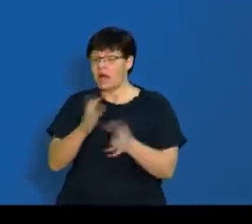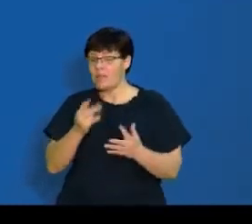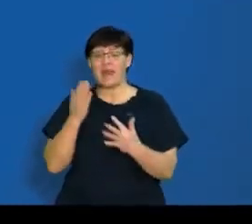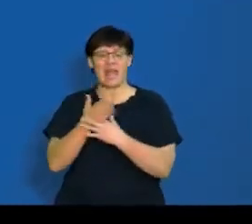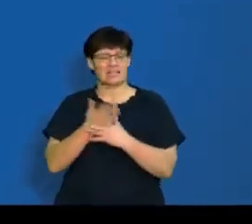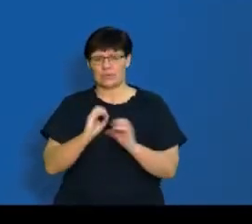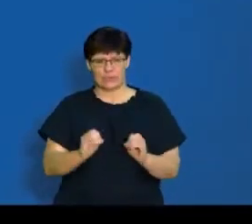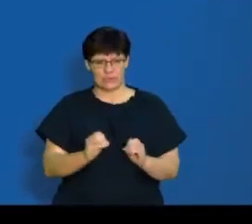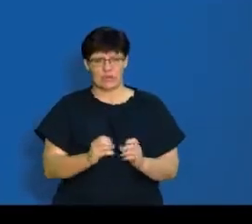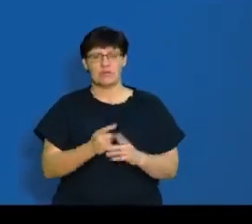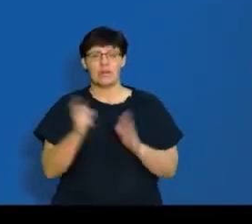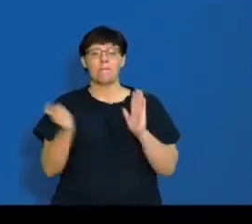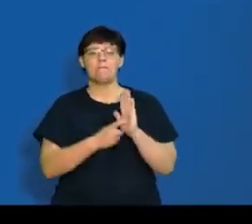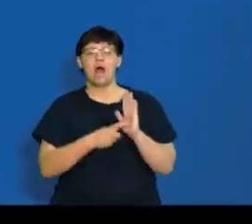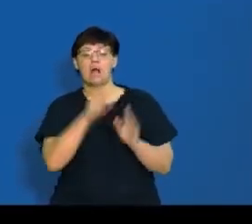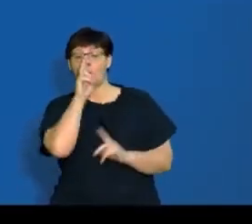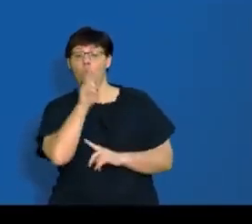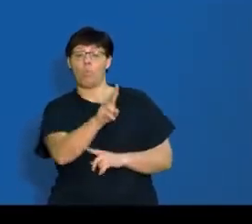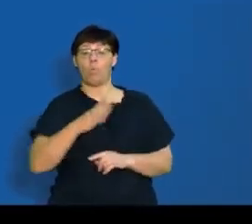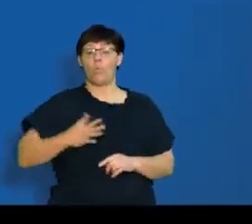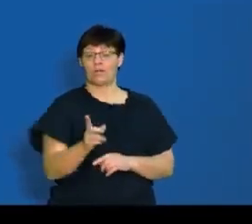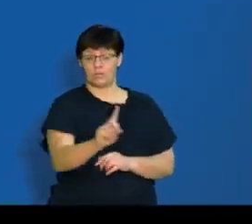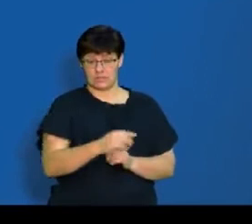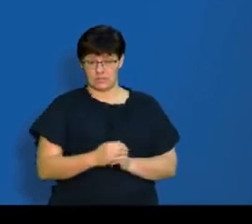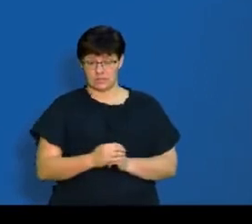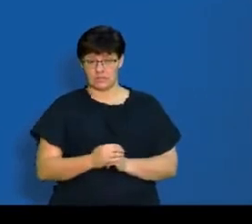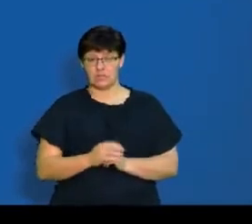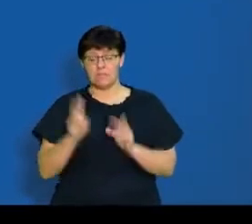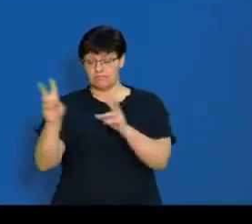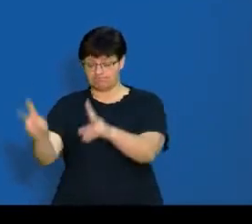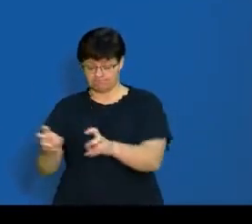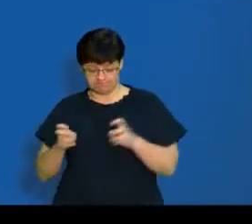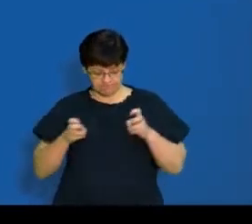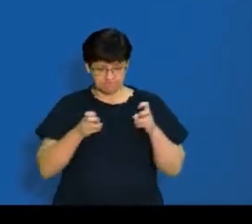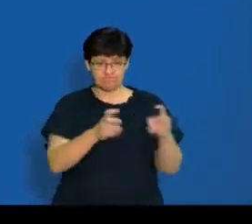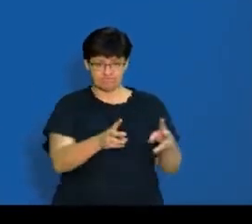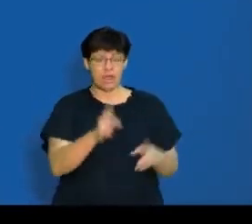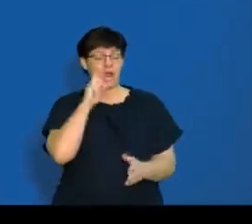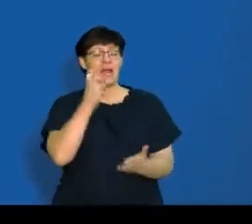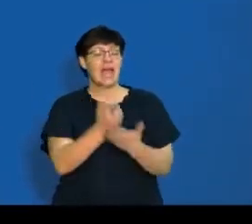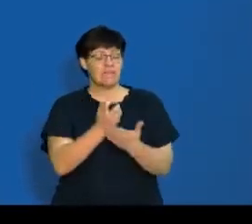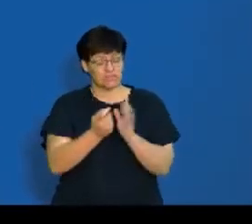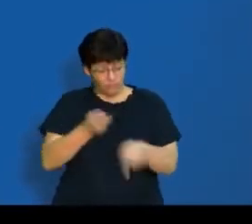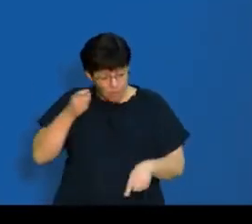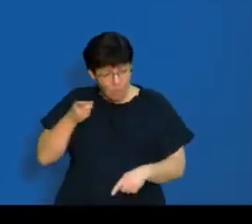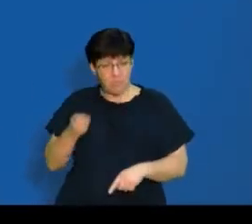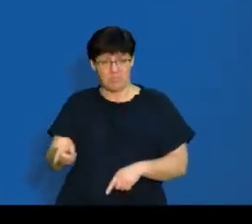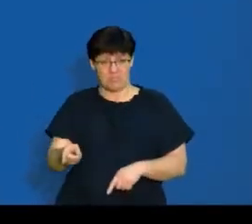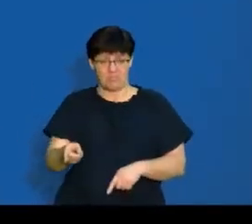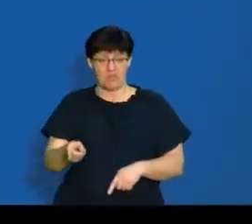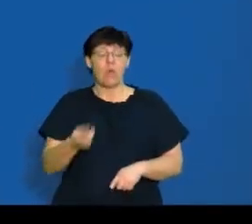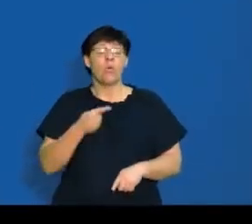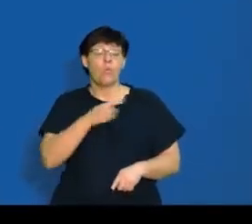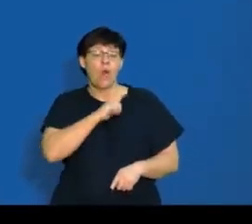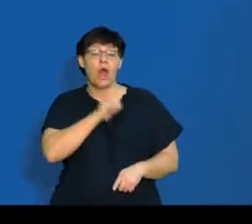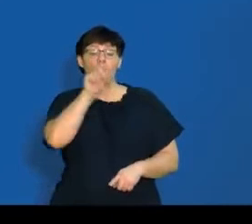but this is what the markers will be looking for. This is the extraction of evidence from the source, because the question